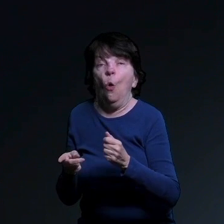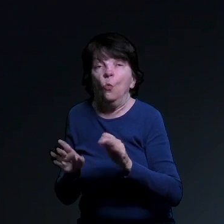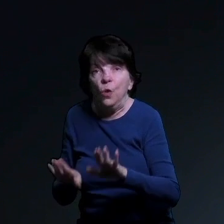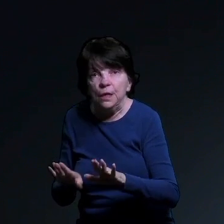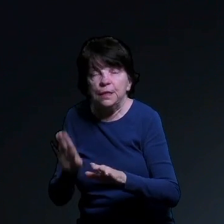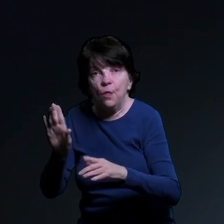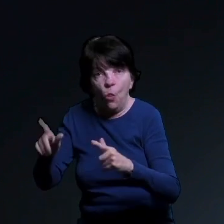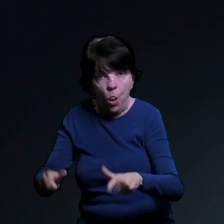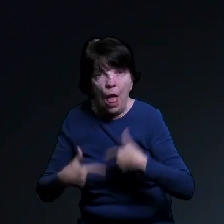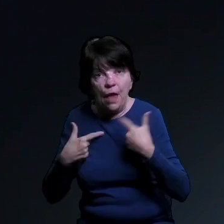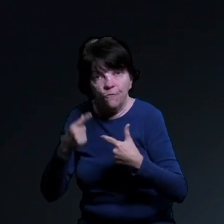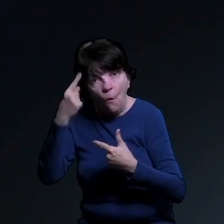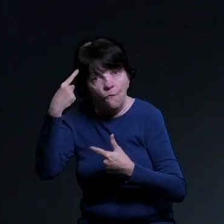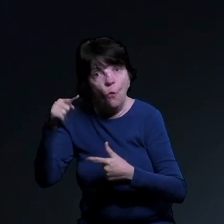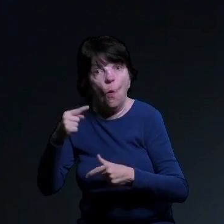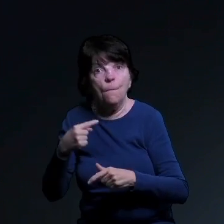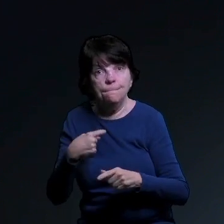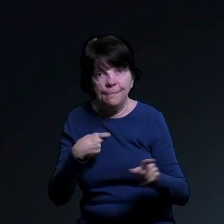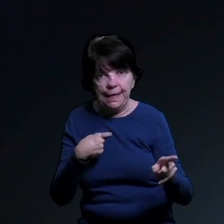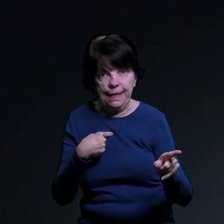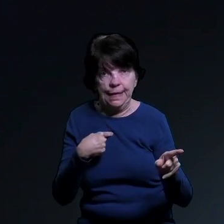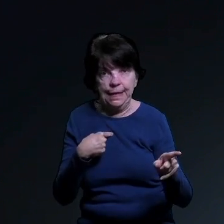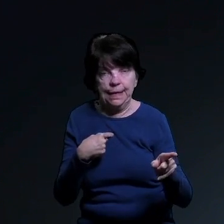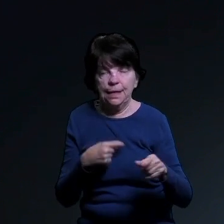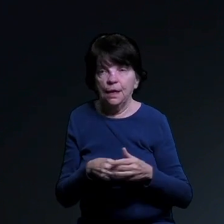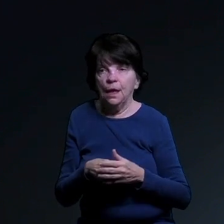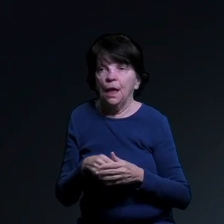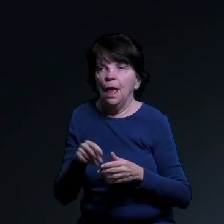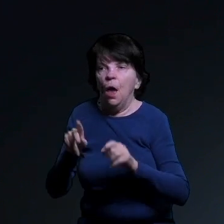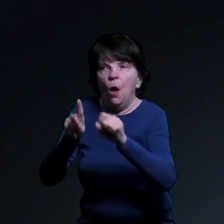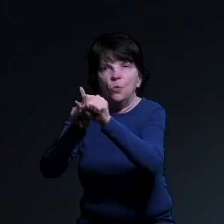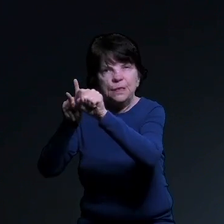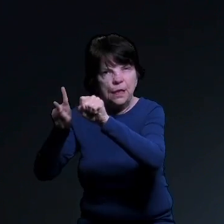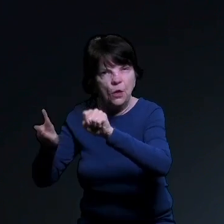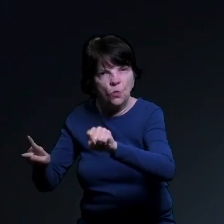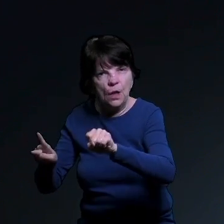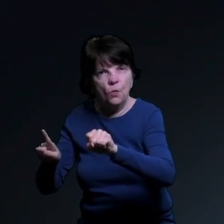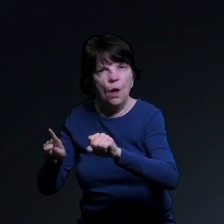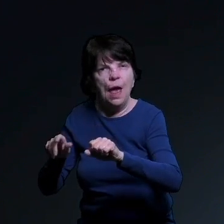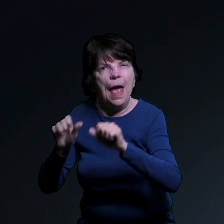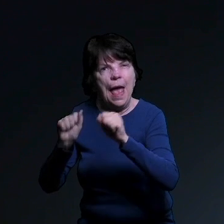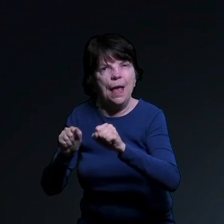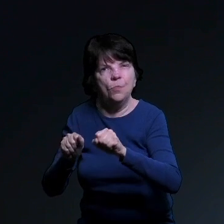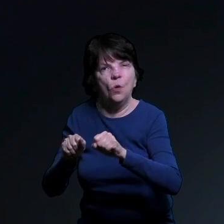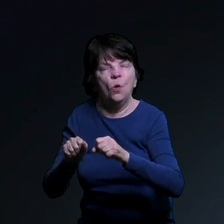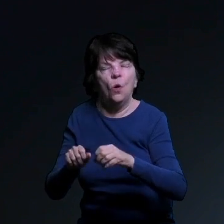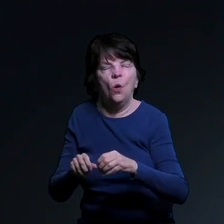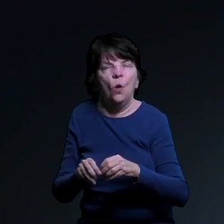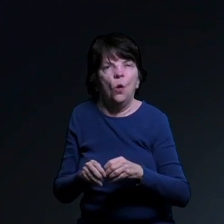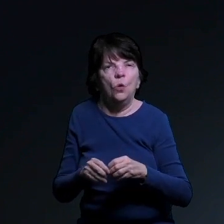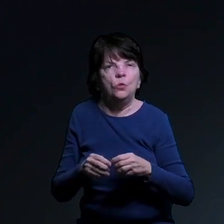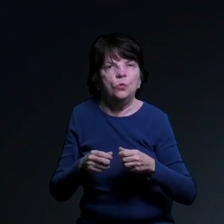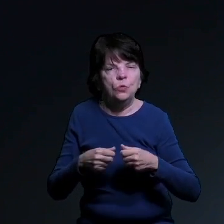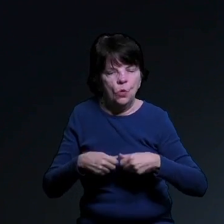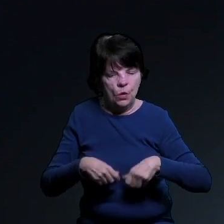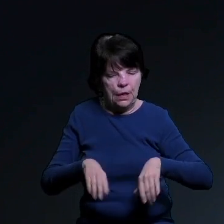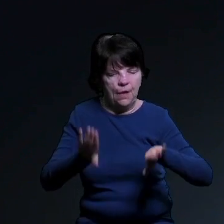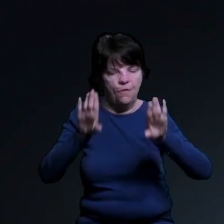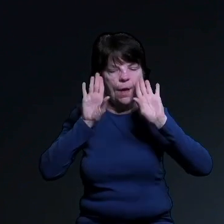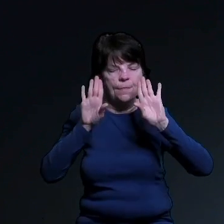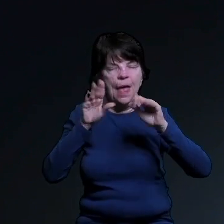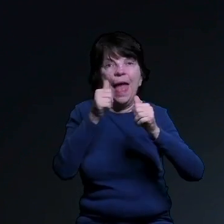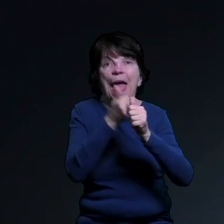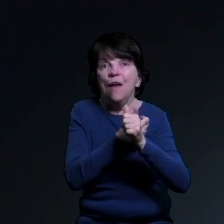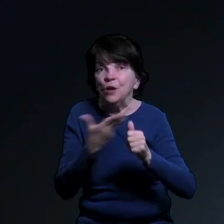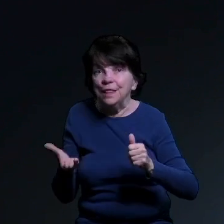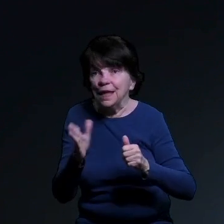for me. What a great statement that Priscilla and Aquila were willing to put it all on the line for the cause of